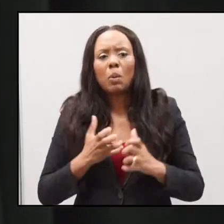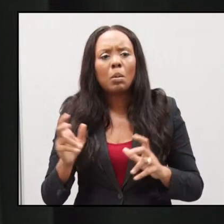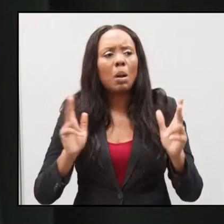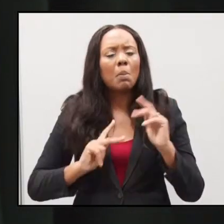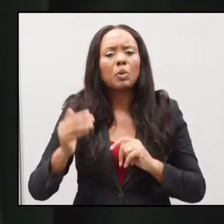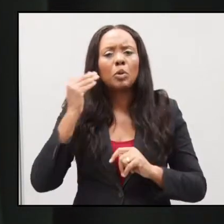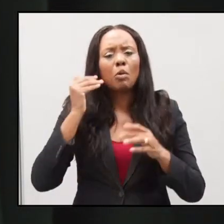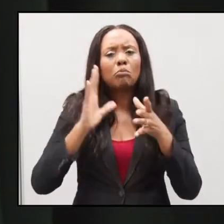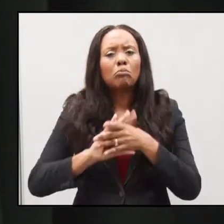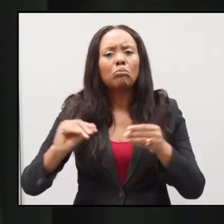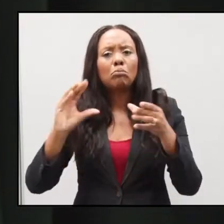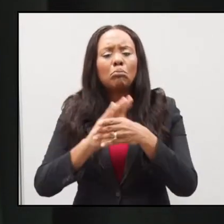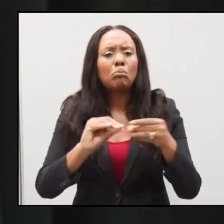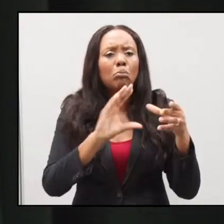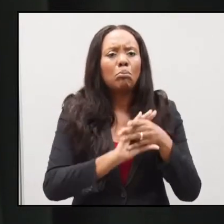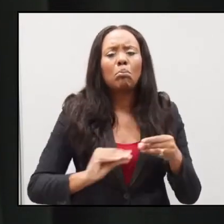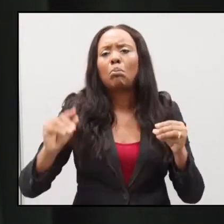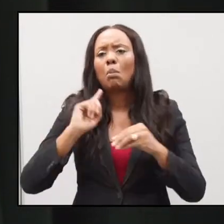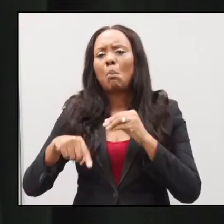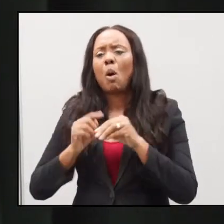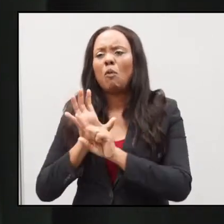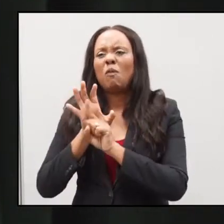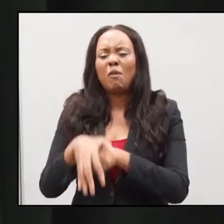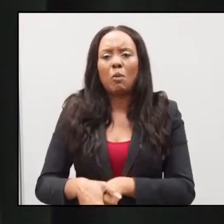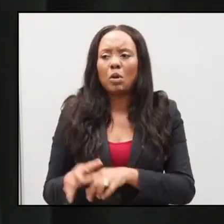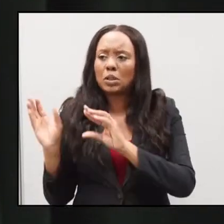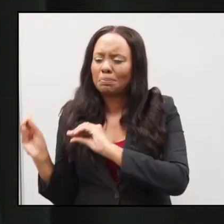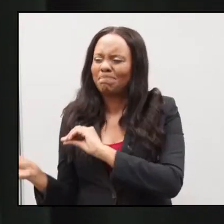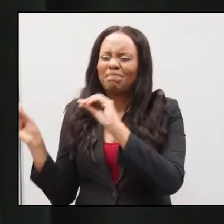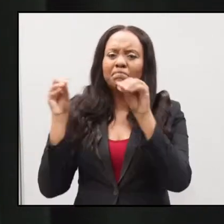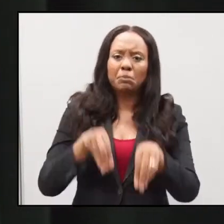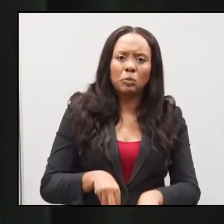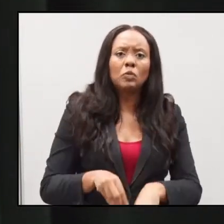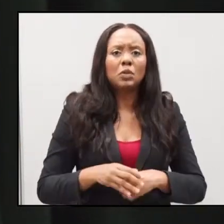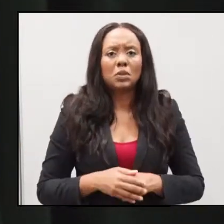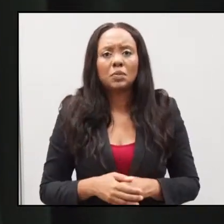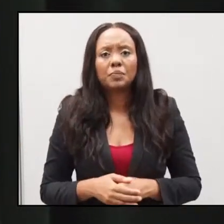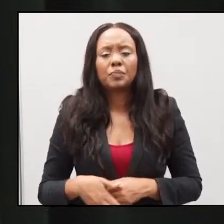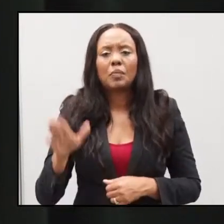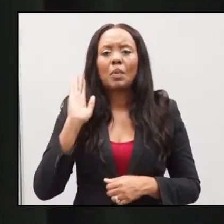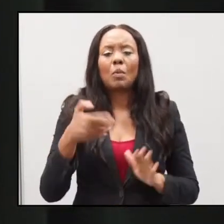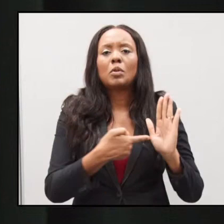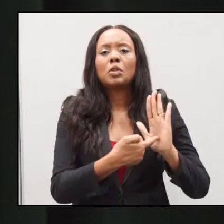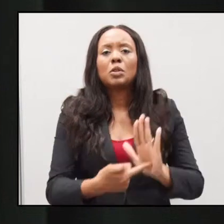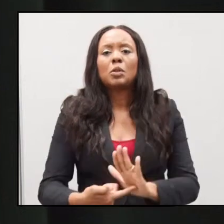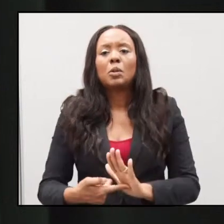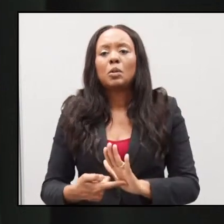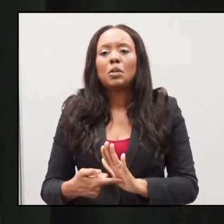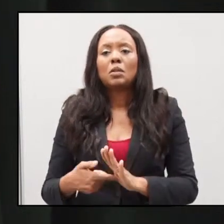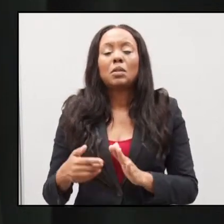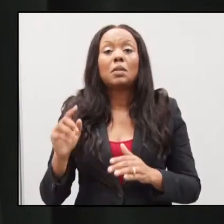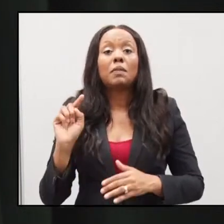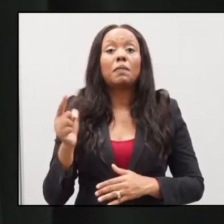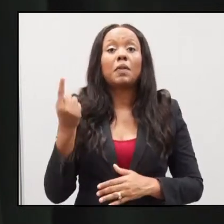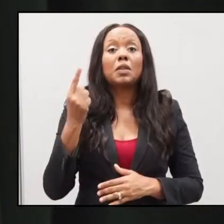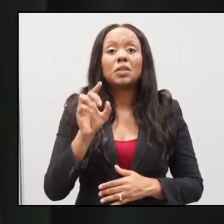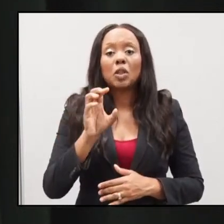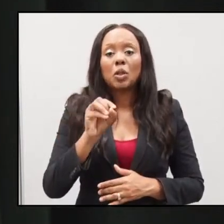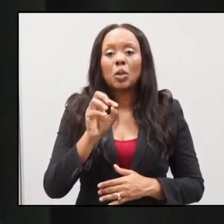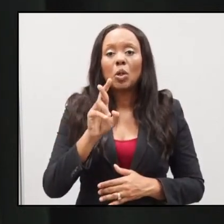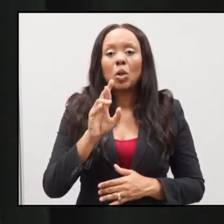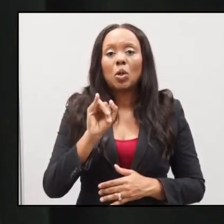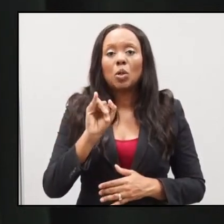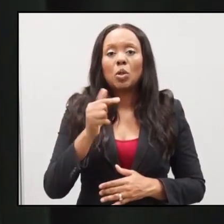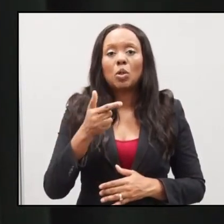and forced migration. The facility would include public displays of original manuscripts, ledgers, photographs, and